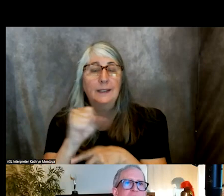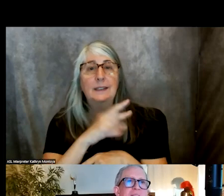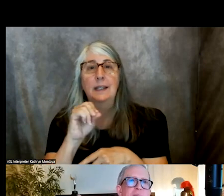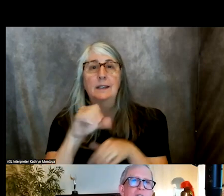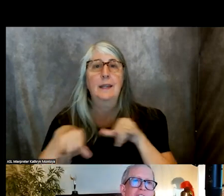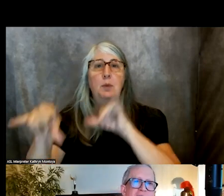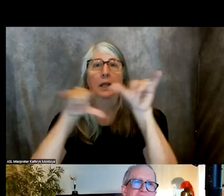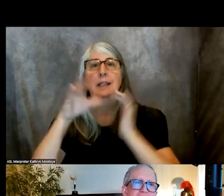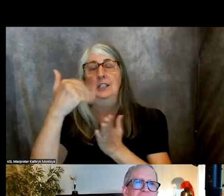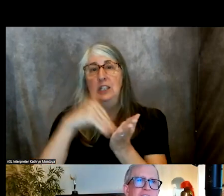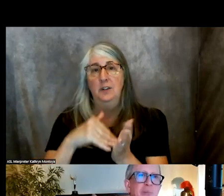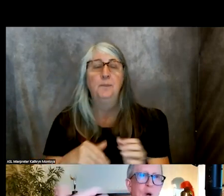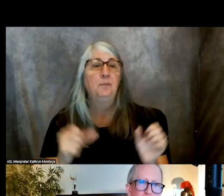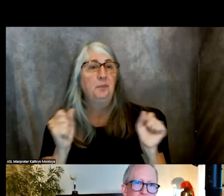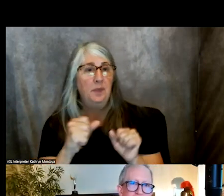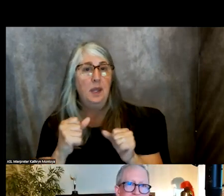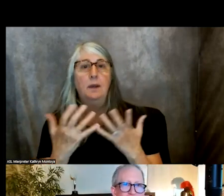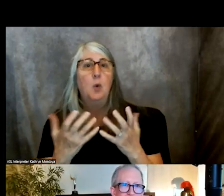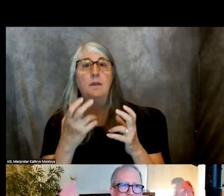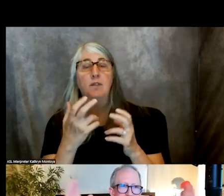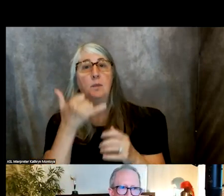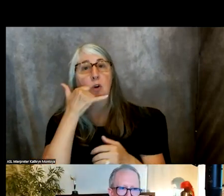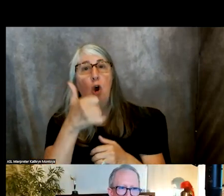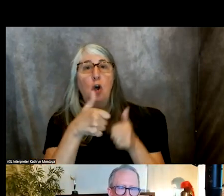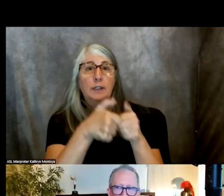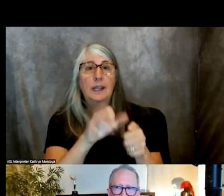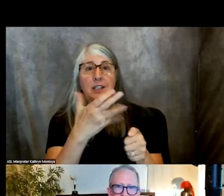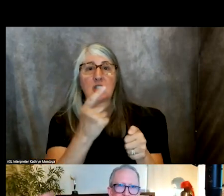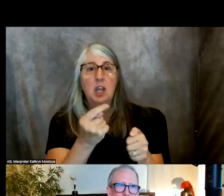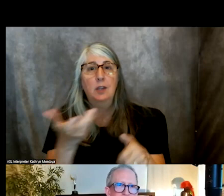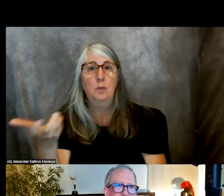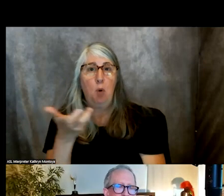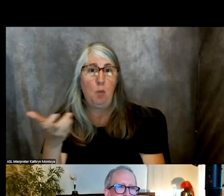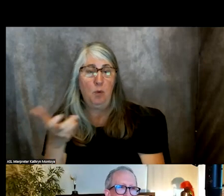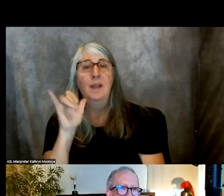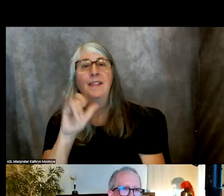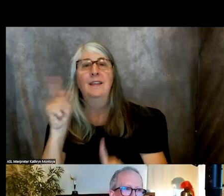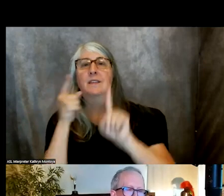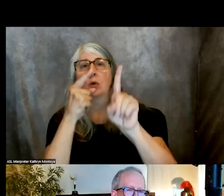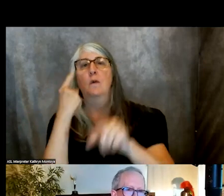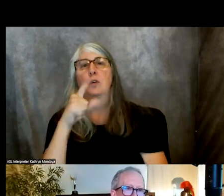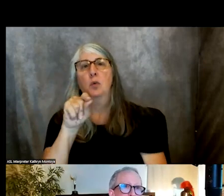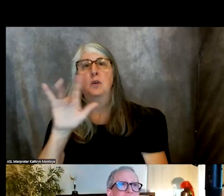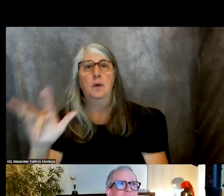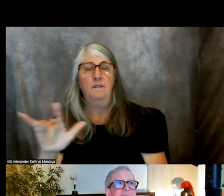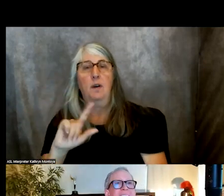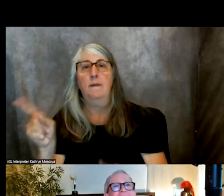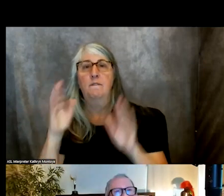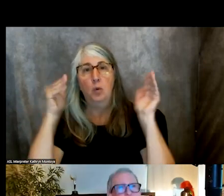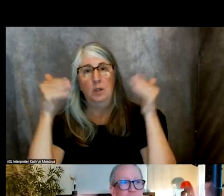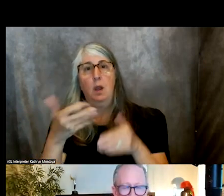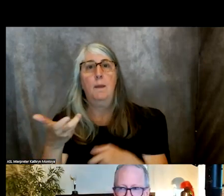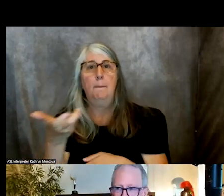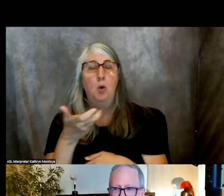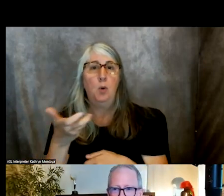event, moving from call, text, chat to mobile. And certainly that's the SAMHSA Vision 2025 focused on mobile